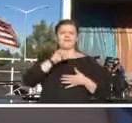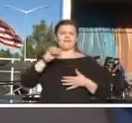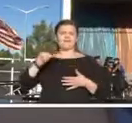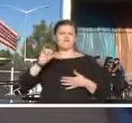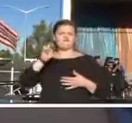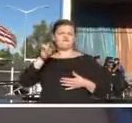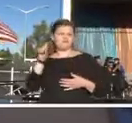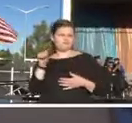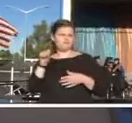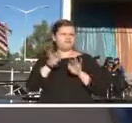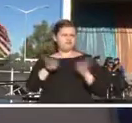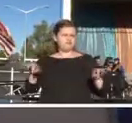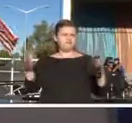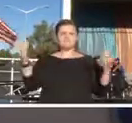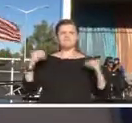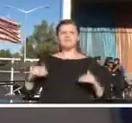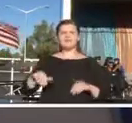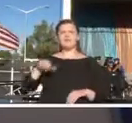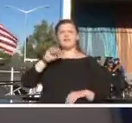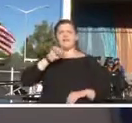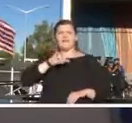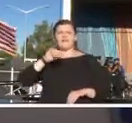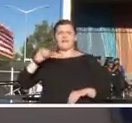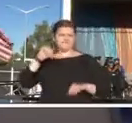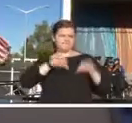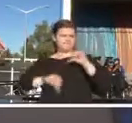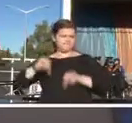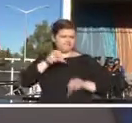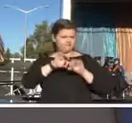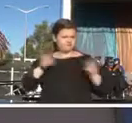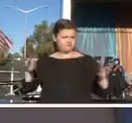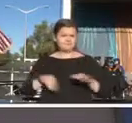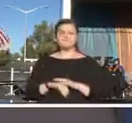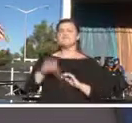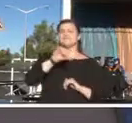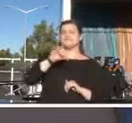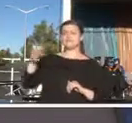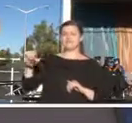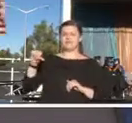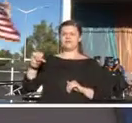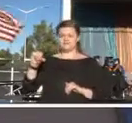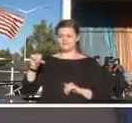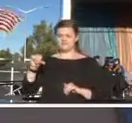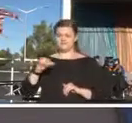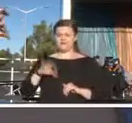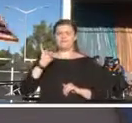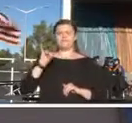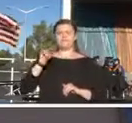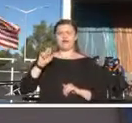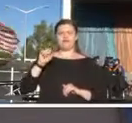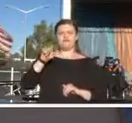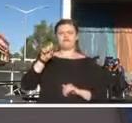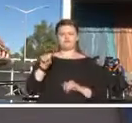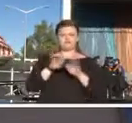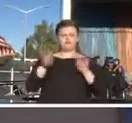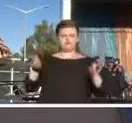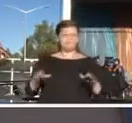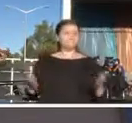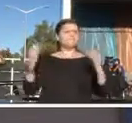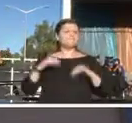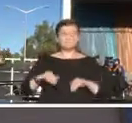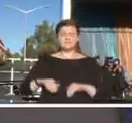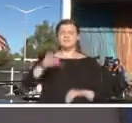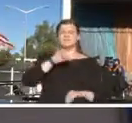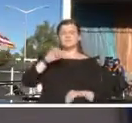degree, the Associate in Science degree, the Associate in Fine Arts degree, the Associate in Applied